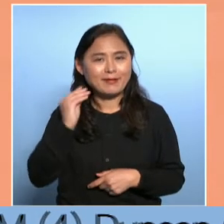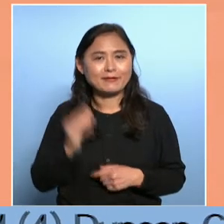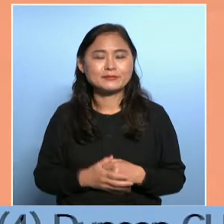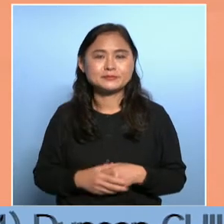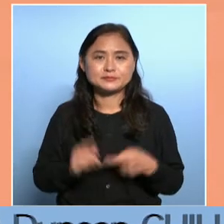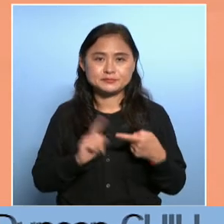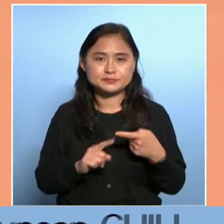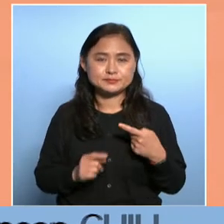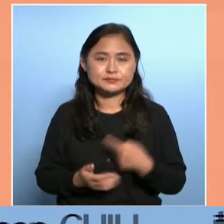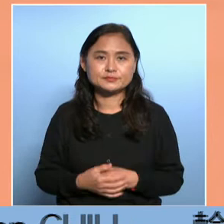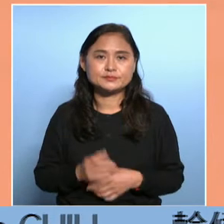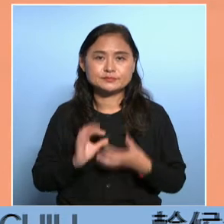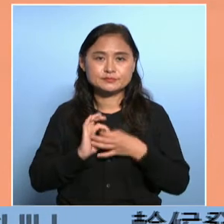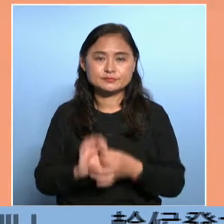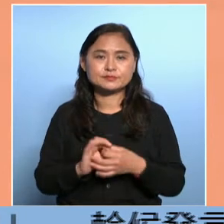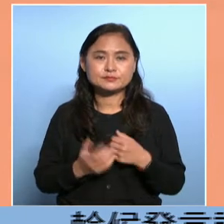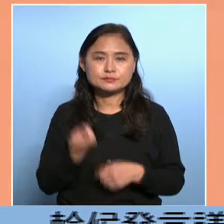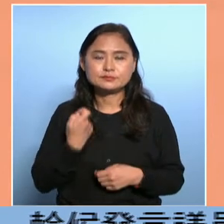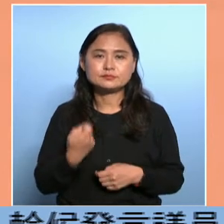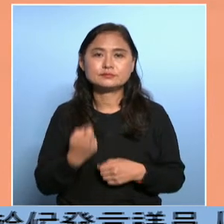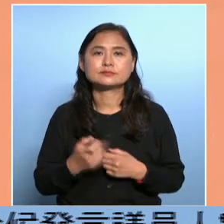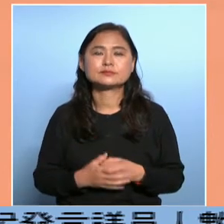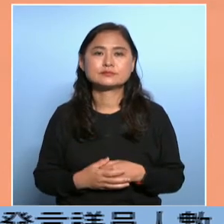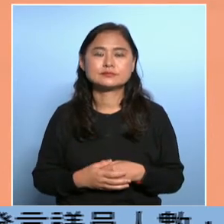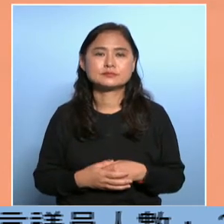to me patiently. First,